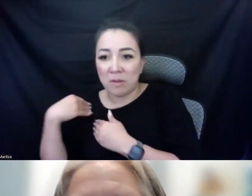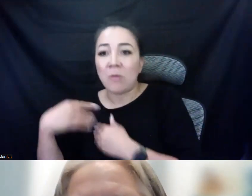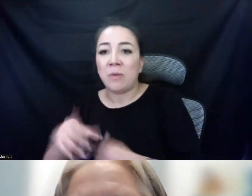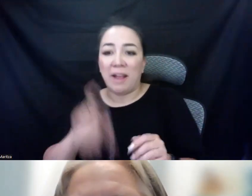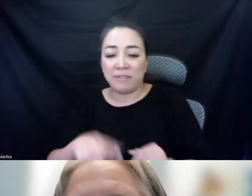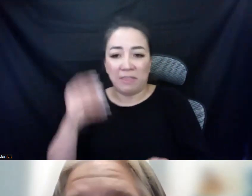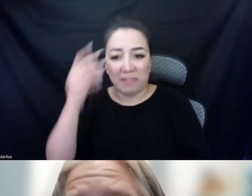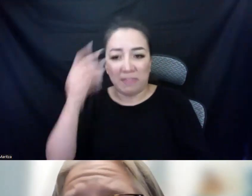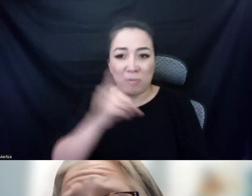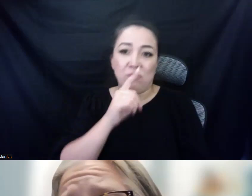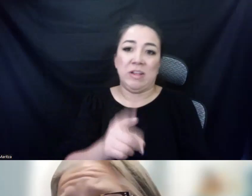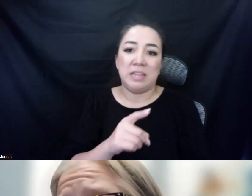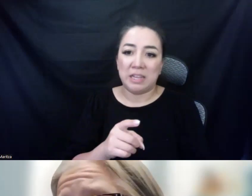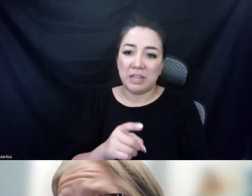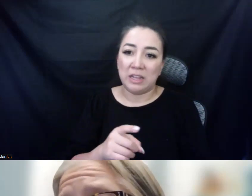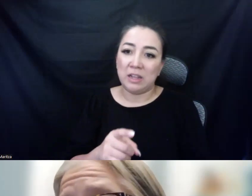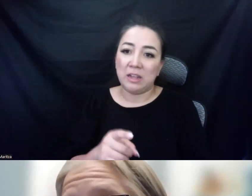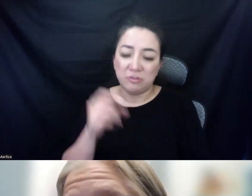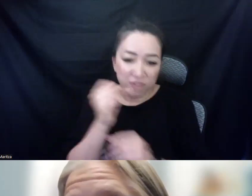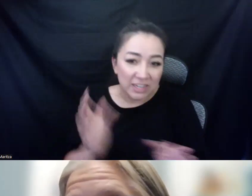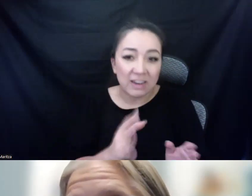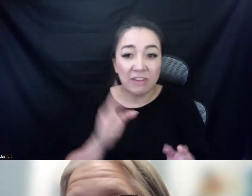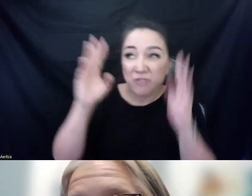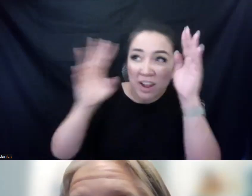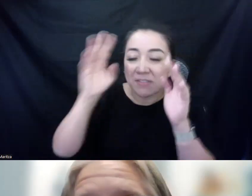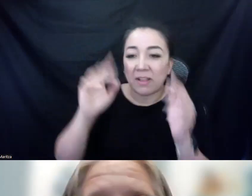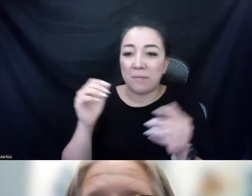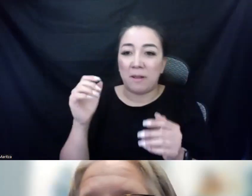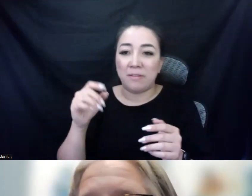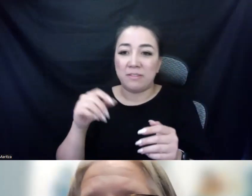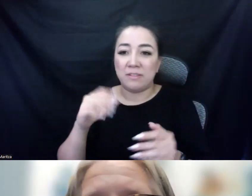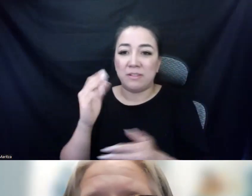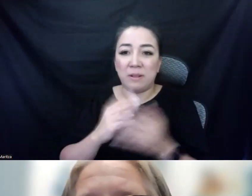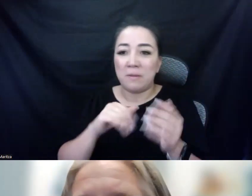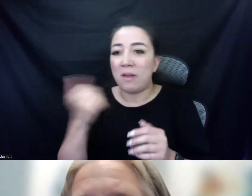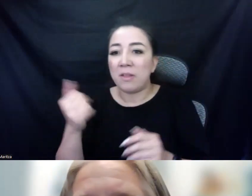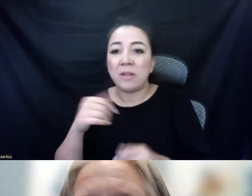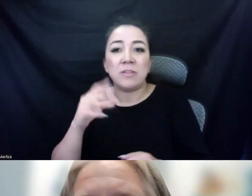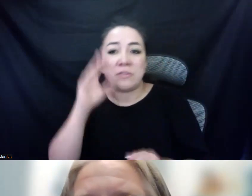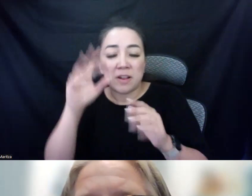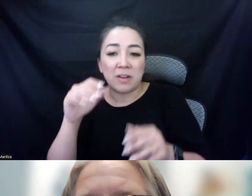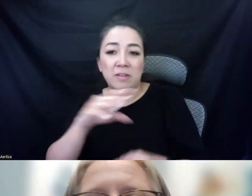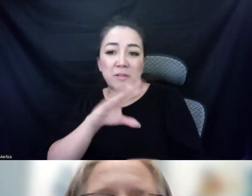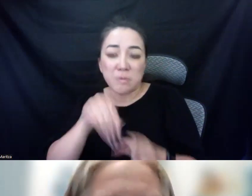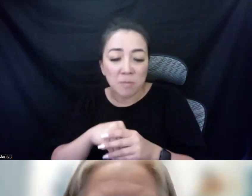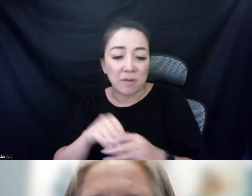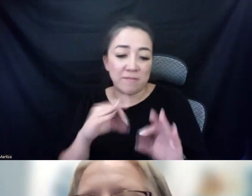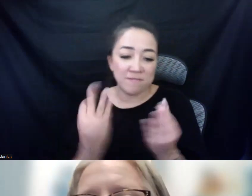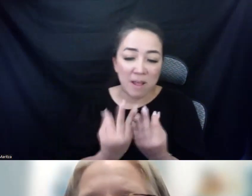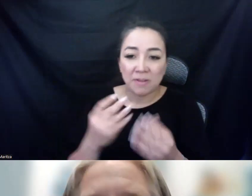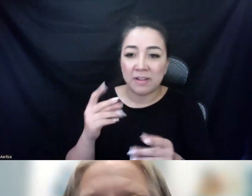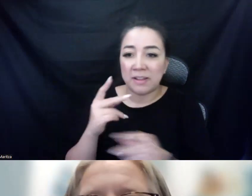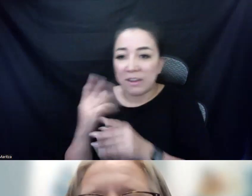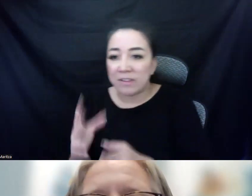really strategically and maybe creatively about some of these others, about, for example, incorporating family caregiving or caregivers